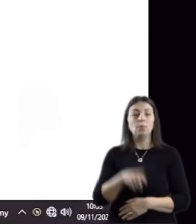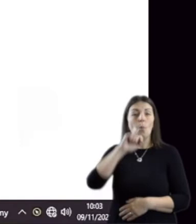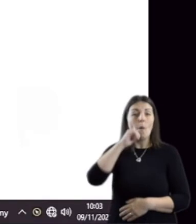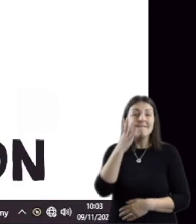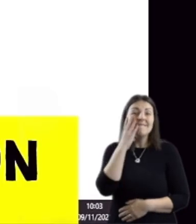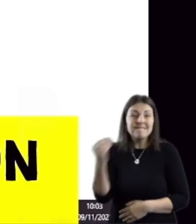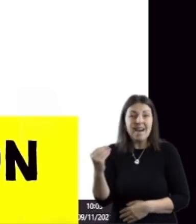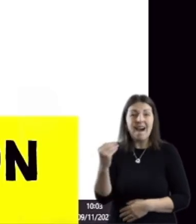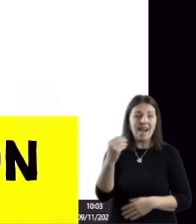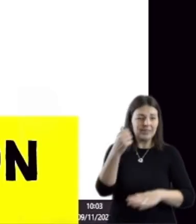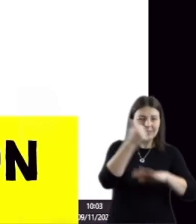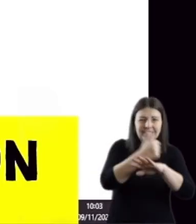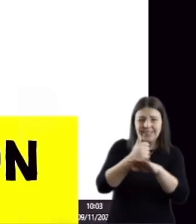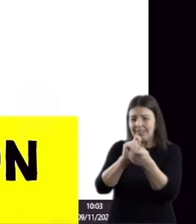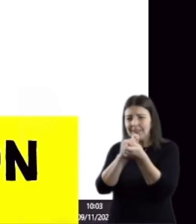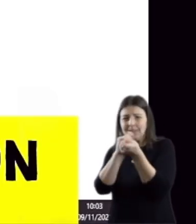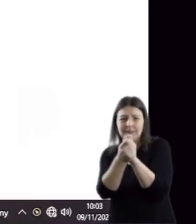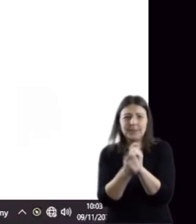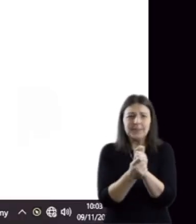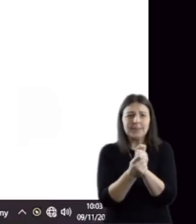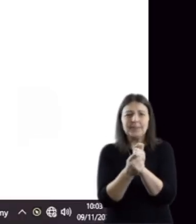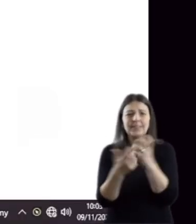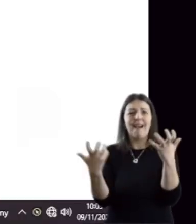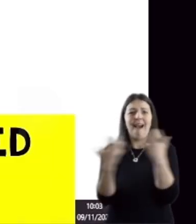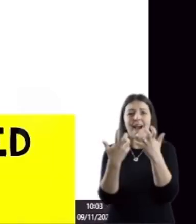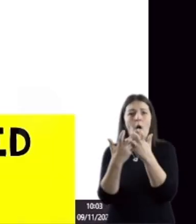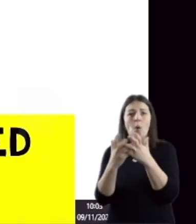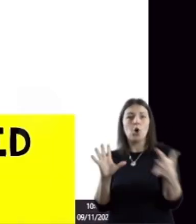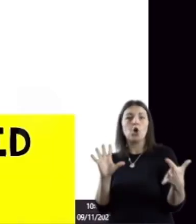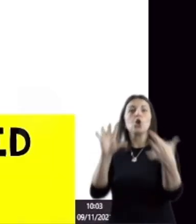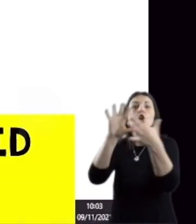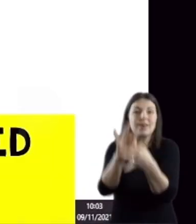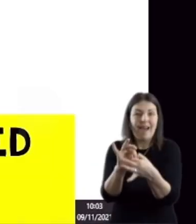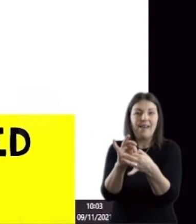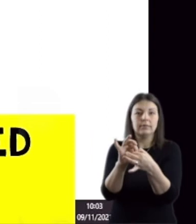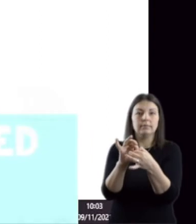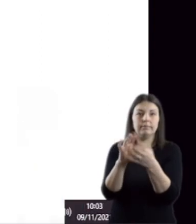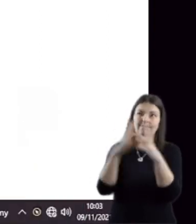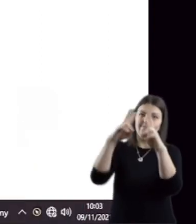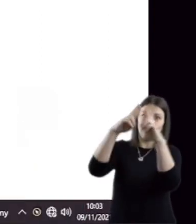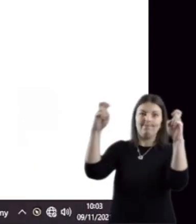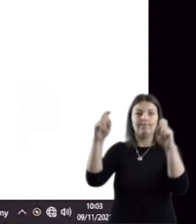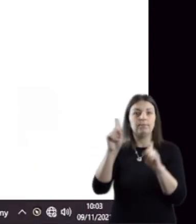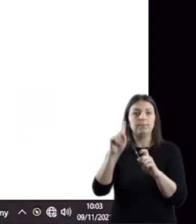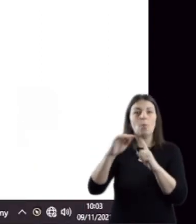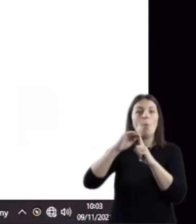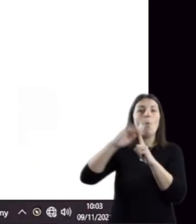here such as connection status, wireless status, and a list of devices connected to your